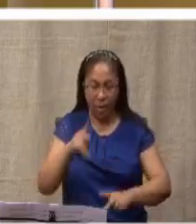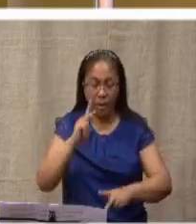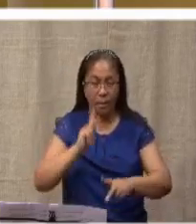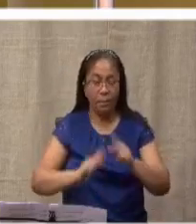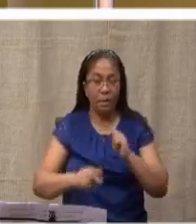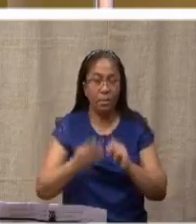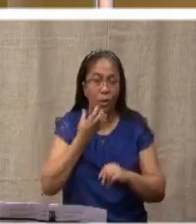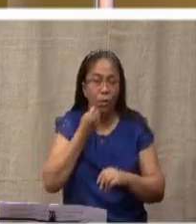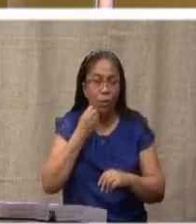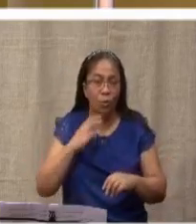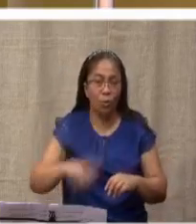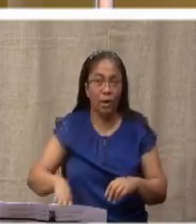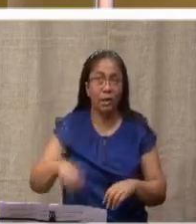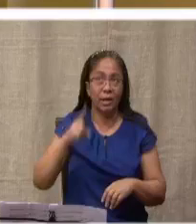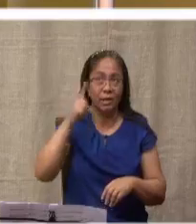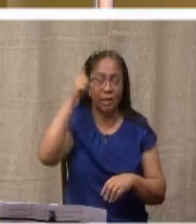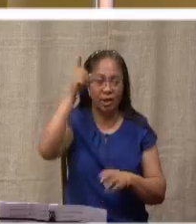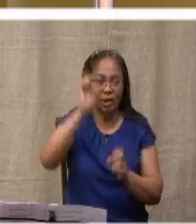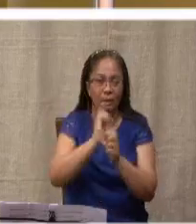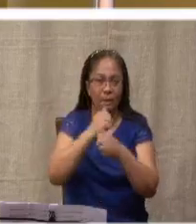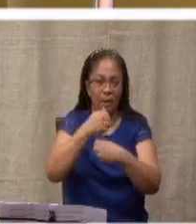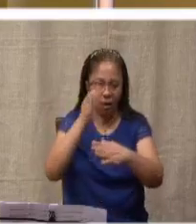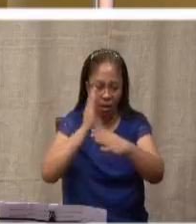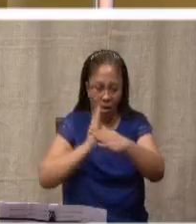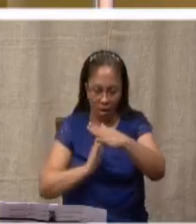he humbles the wicked